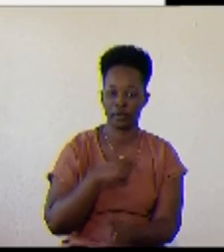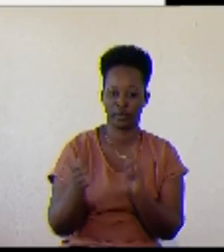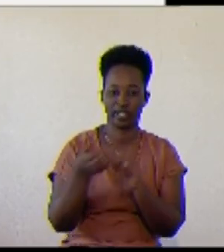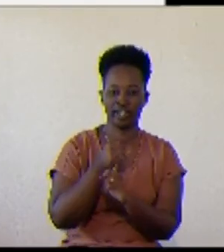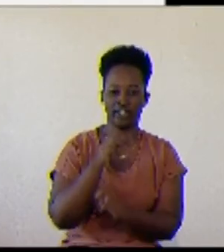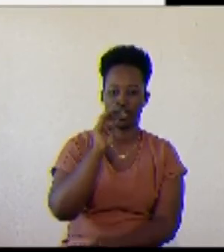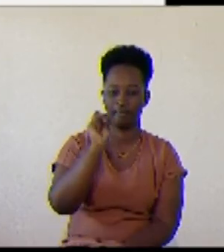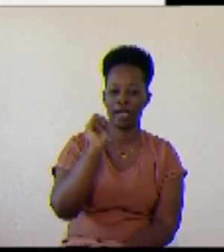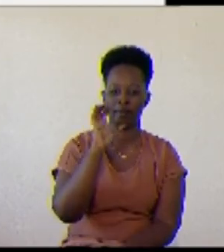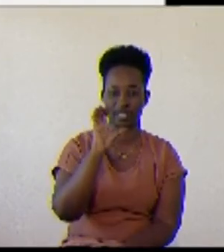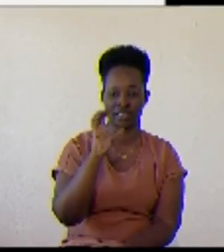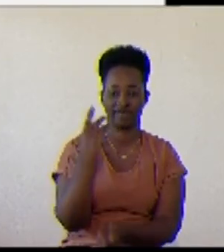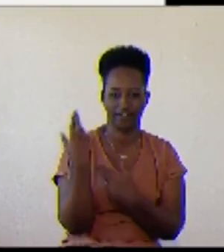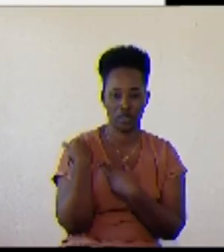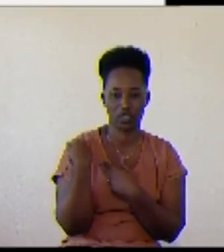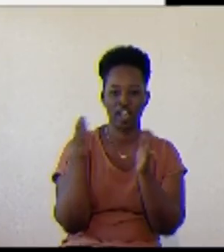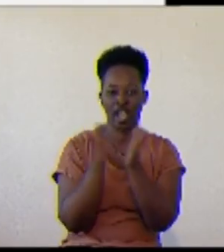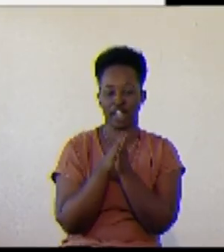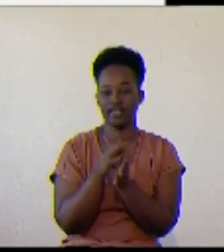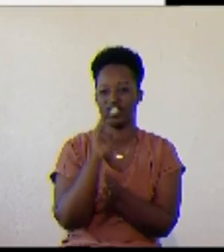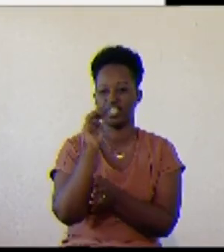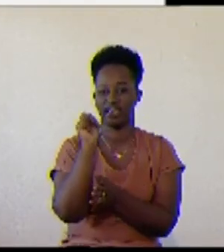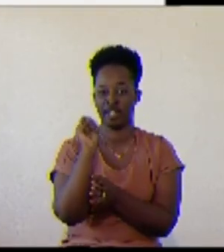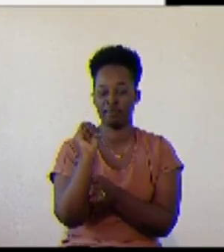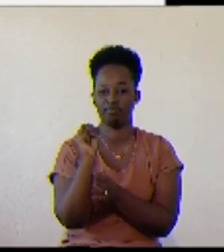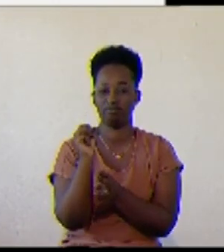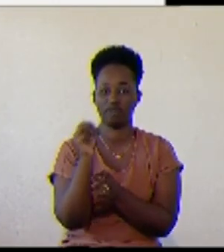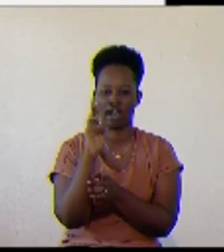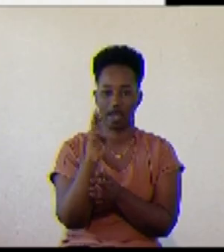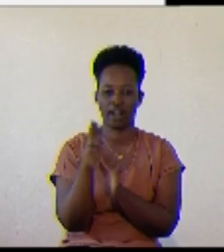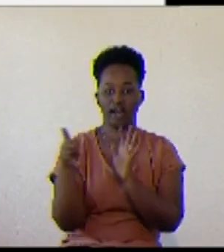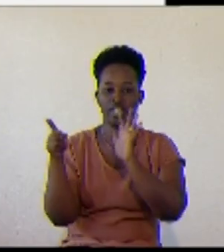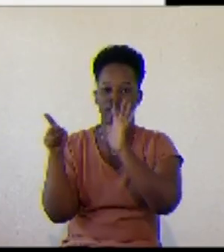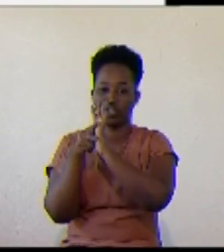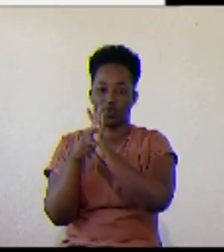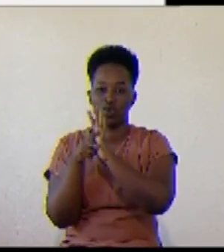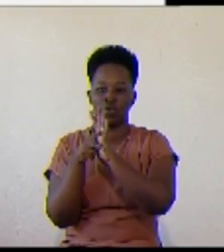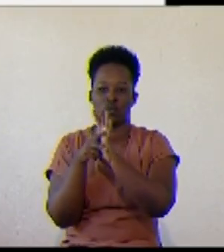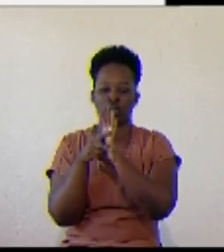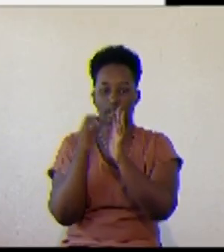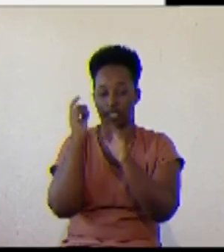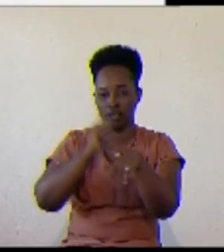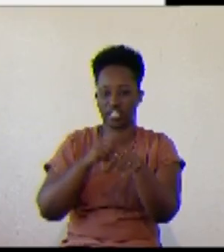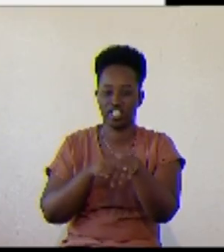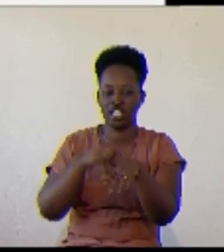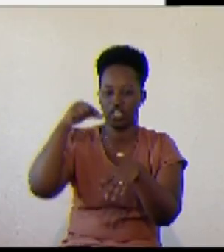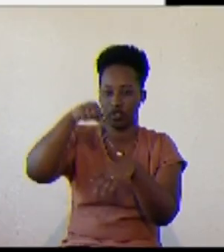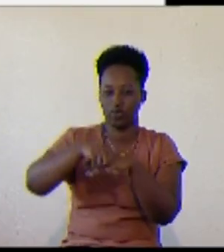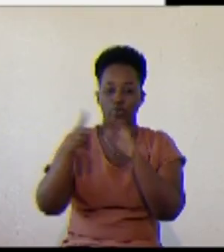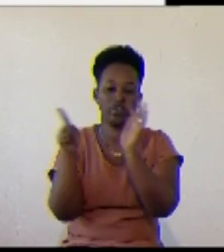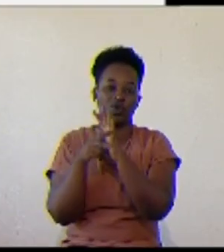the marginal cost function and the marginal revenue when Q is 10. So the marginal cost